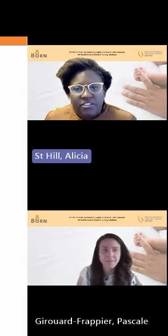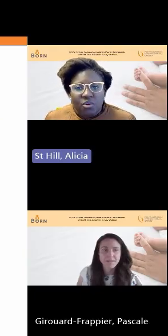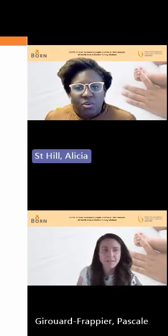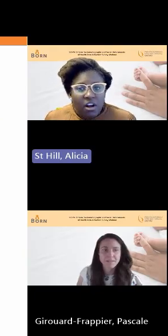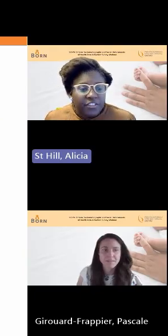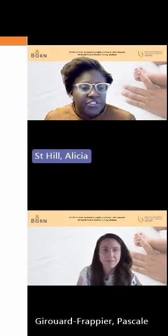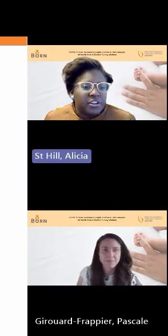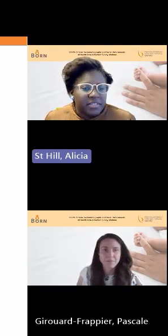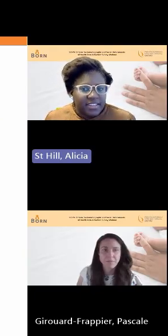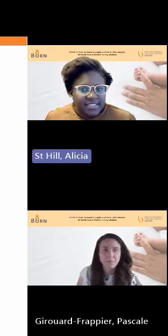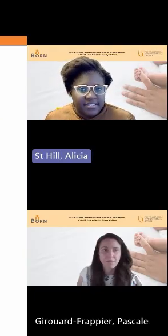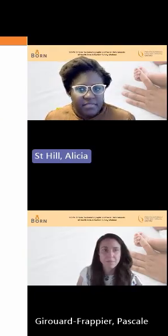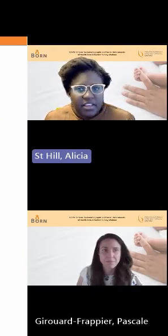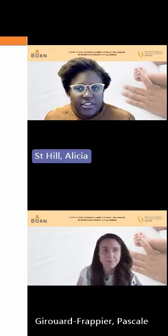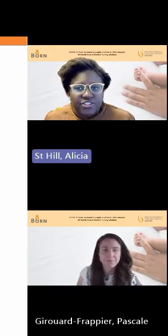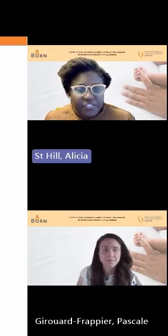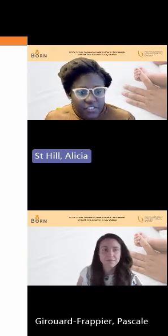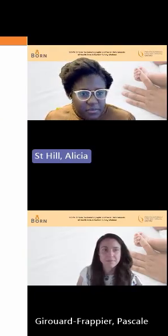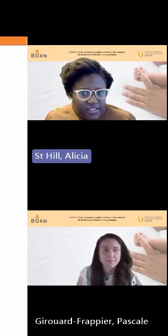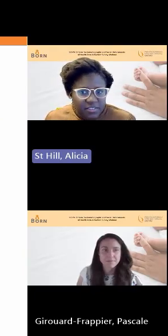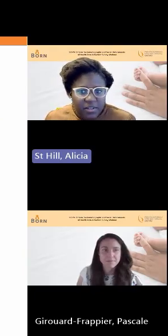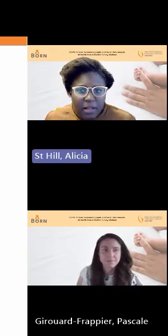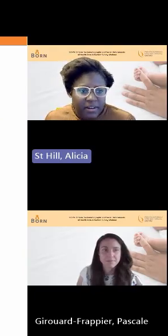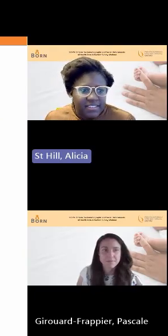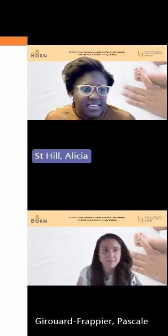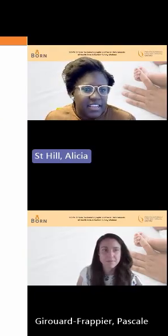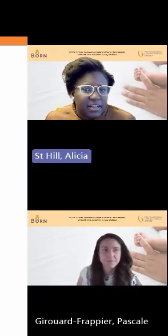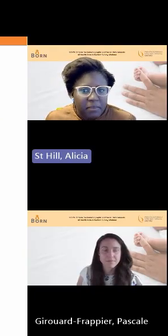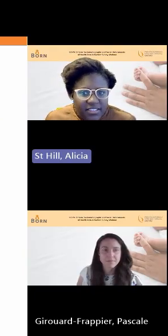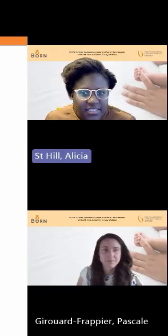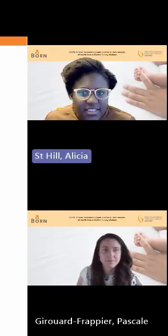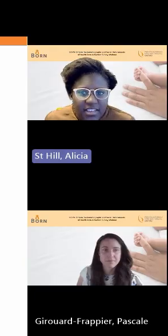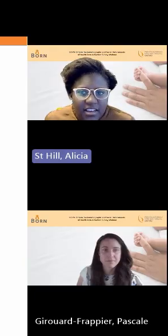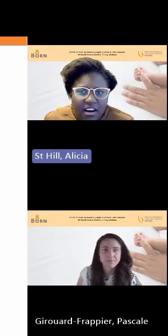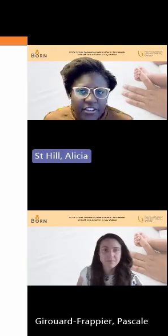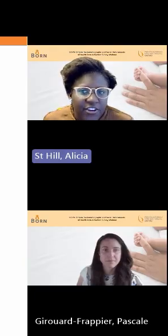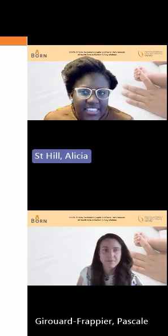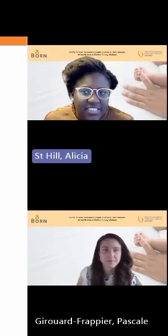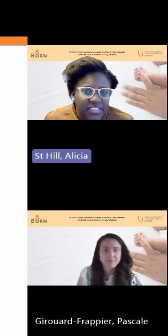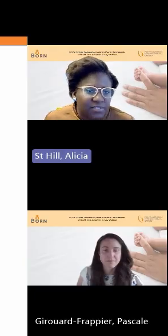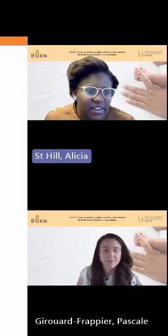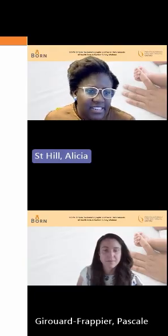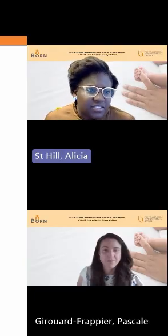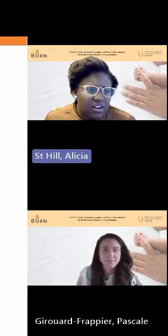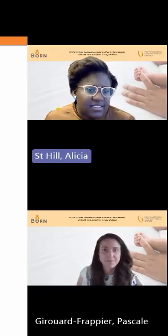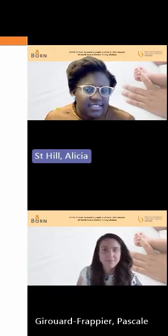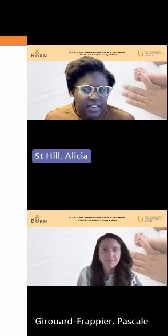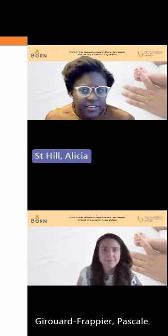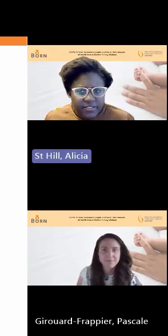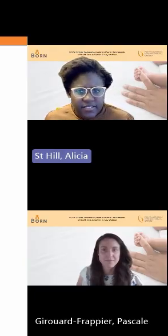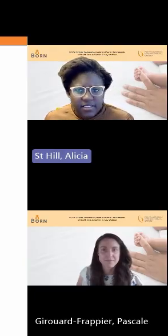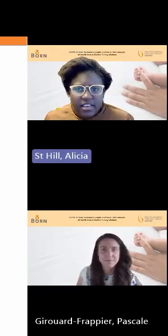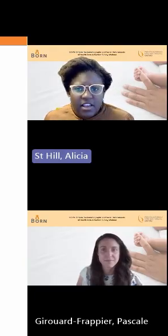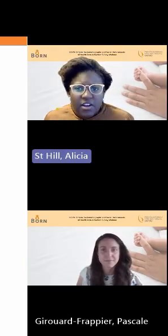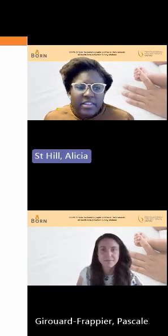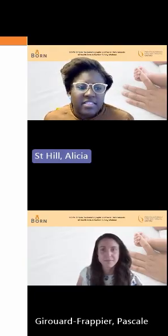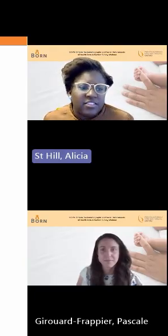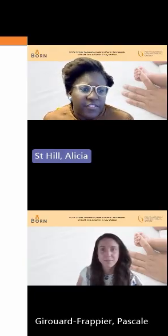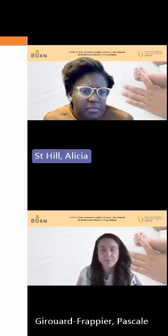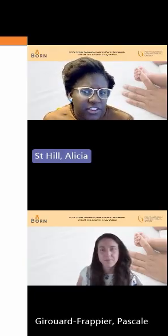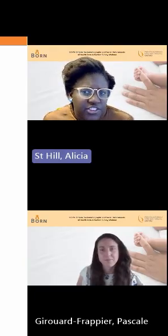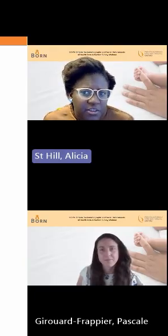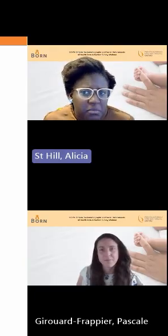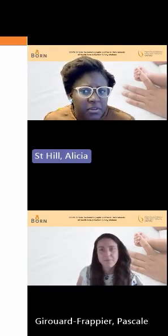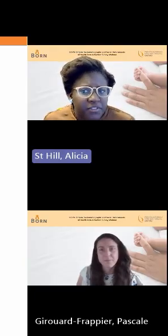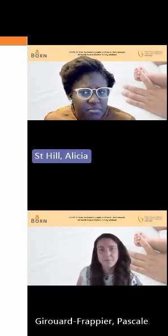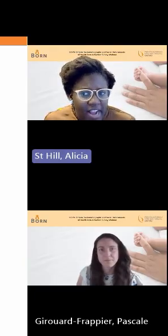hear from partners who are on the journey with us. Your survey responses will help us take a pulse on current activity and readiness across sectors, with the